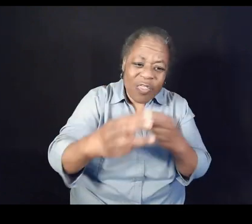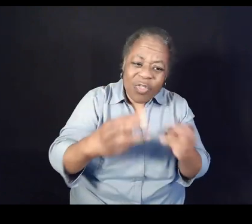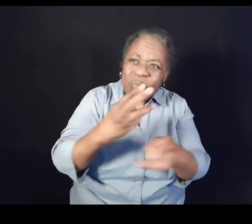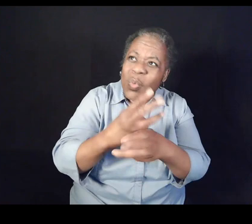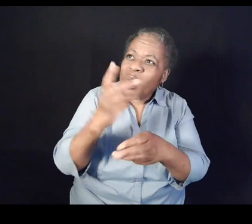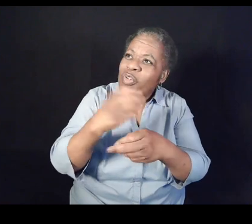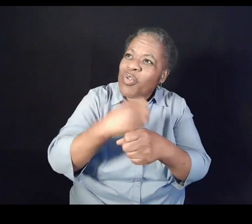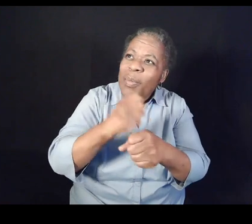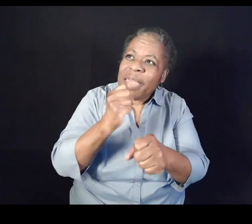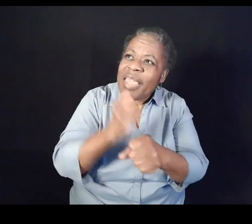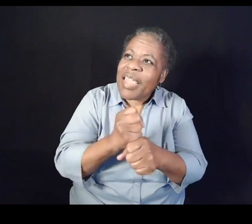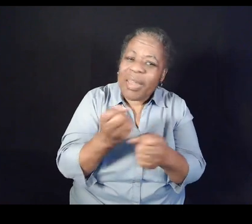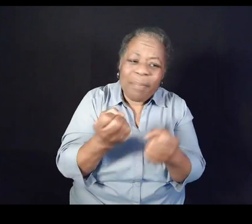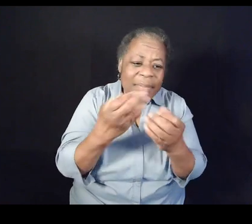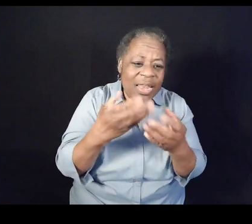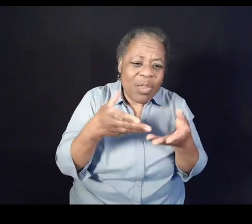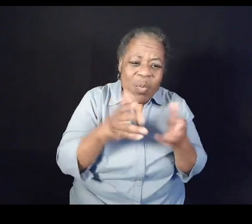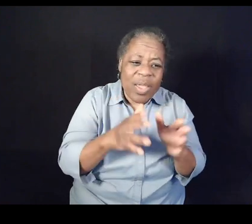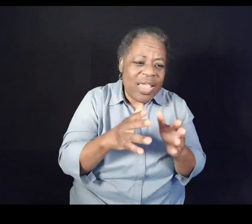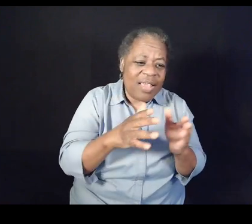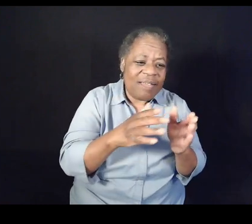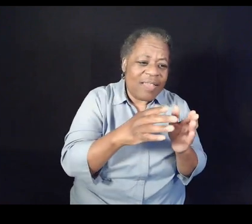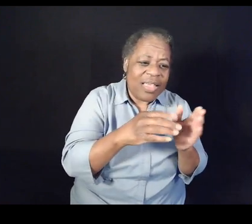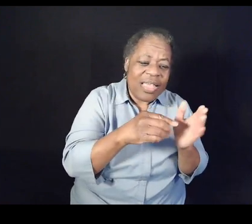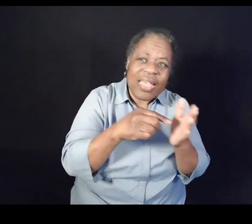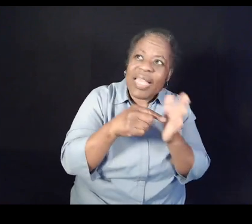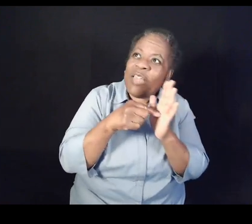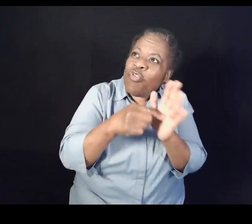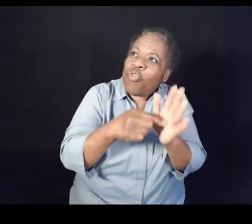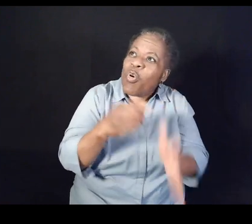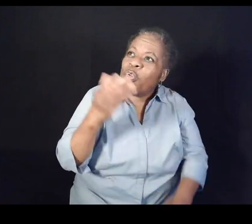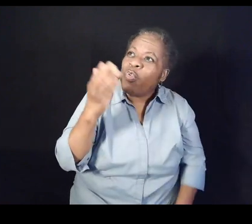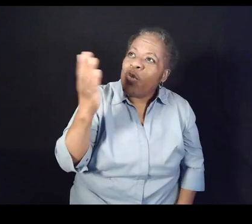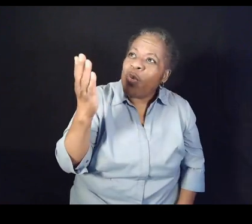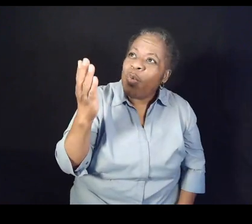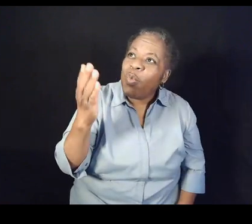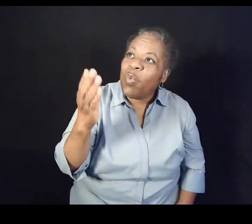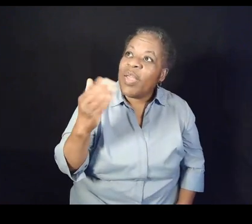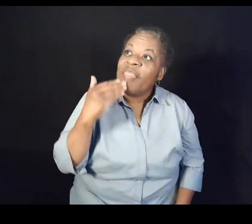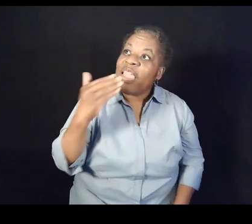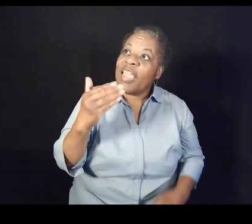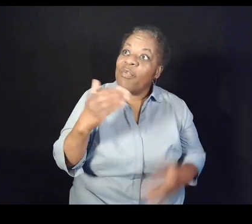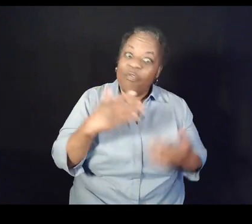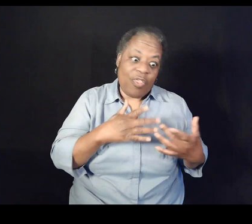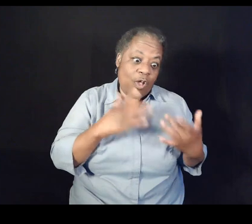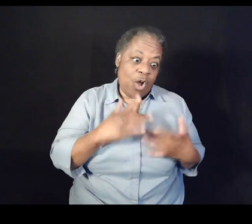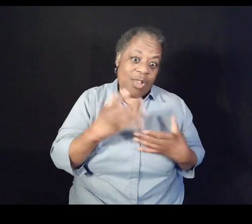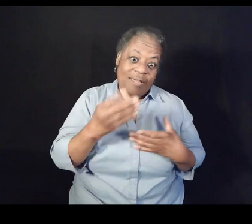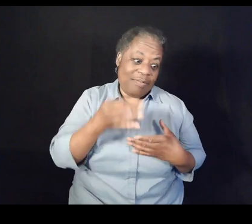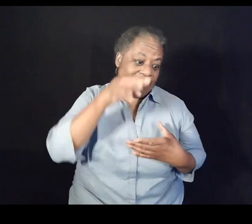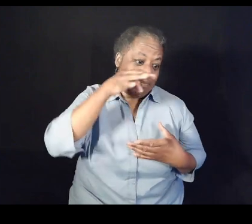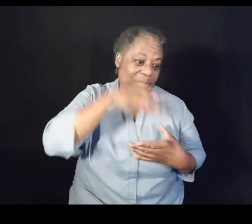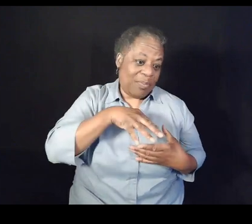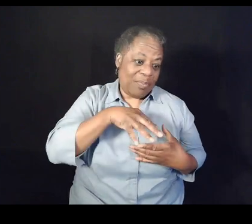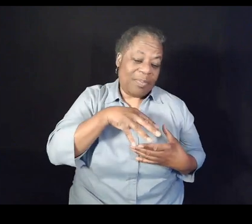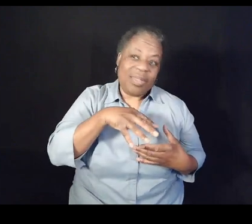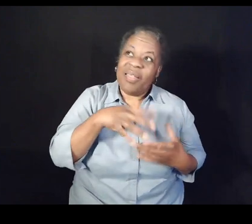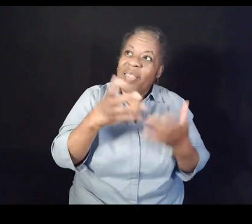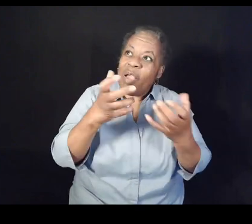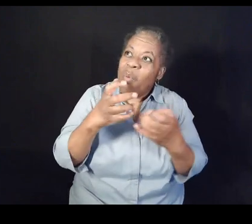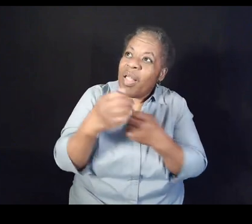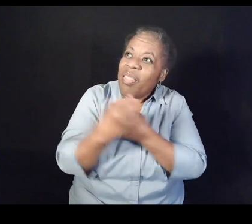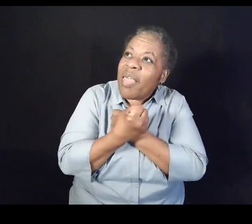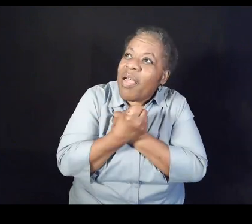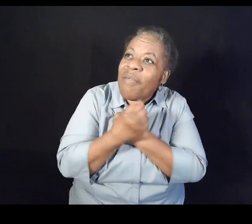it points us toward you. Thank you for the hearts you've placed within us, hearts that yearn for love and justice